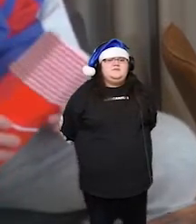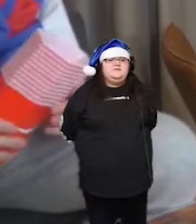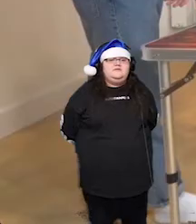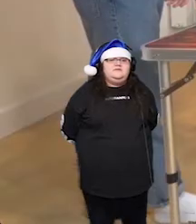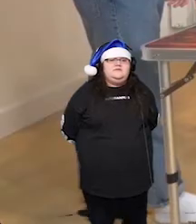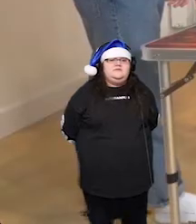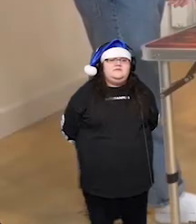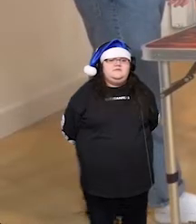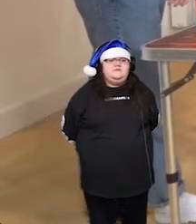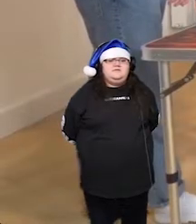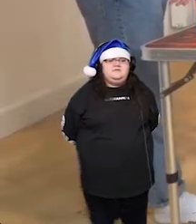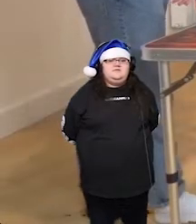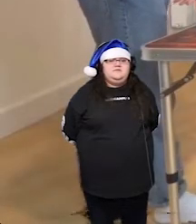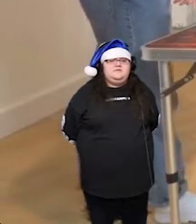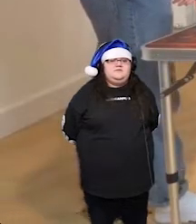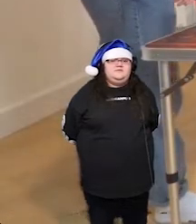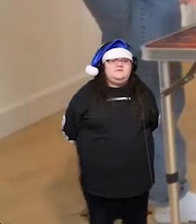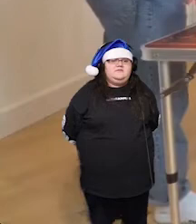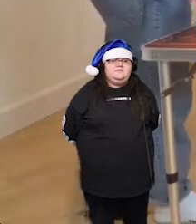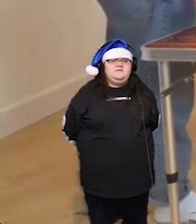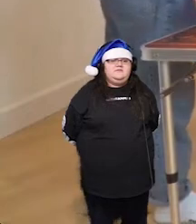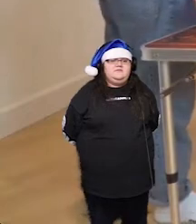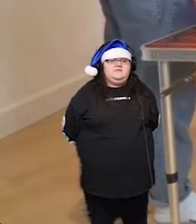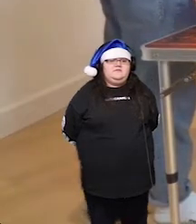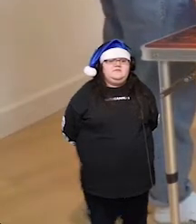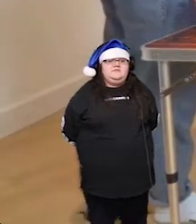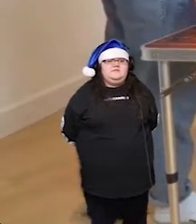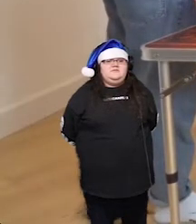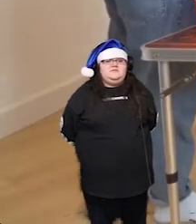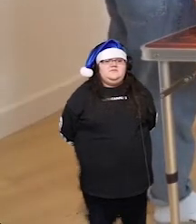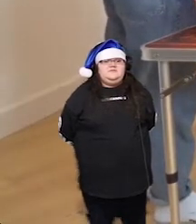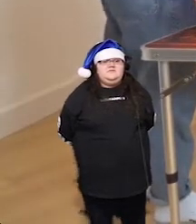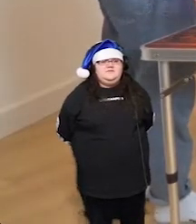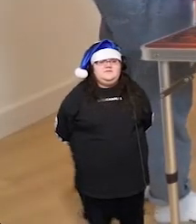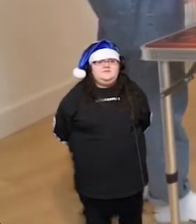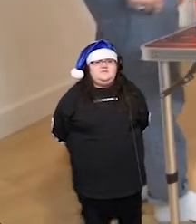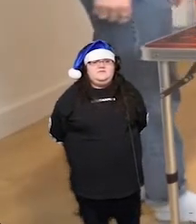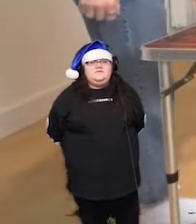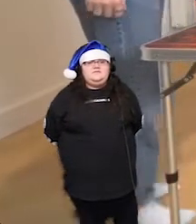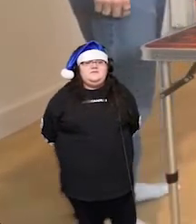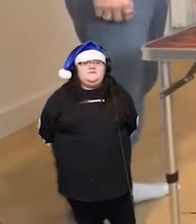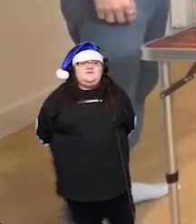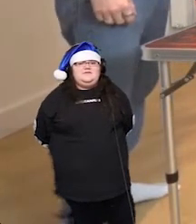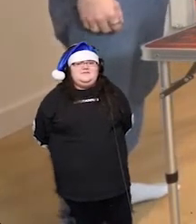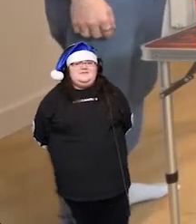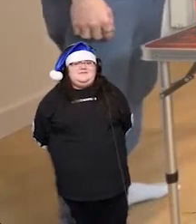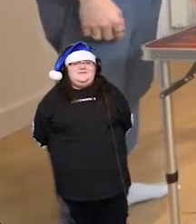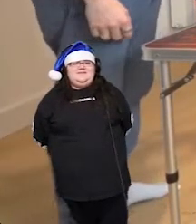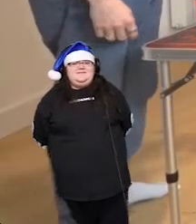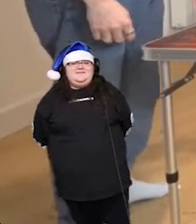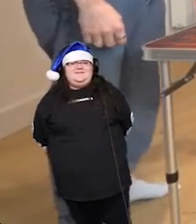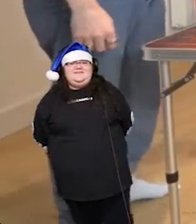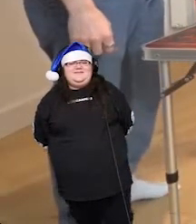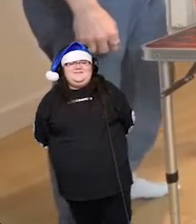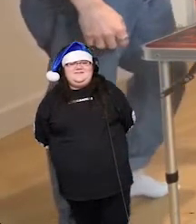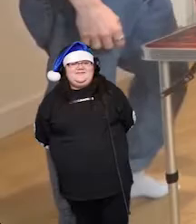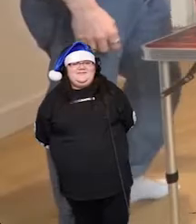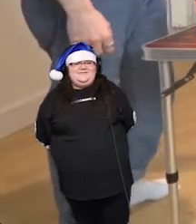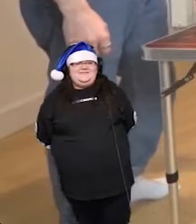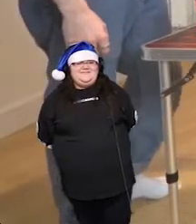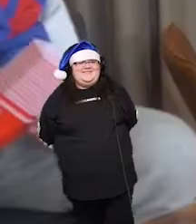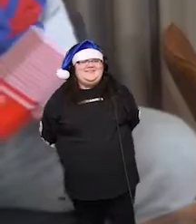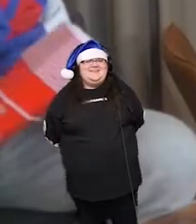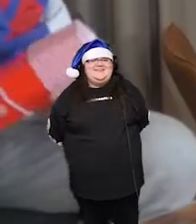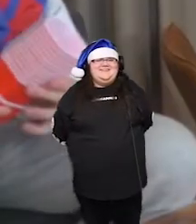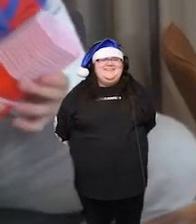But I don't know anyone guy-wise who's under 5'3", 5'4". Yeah, fair. Bitch. He's not 5'3" or 5'4". Do not even